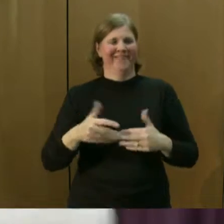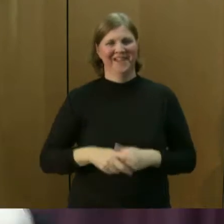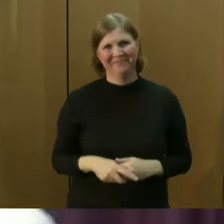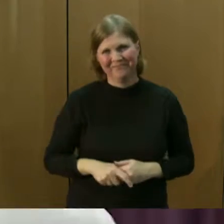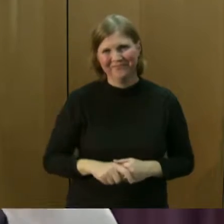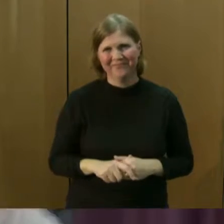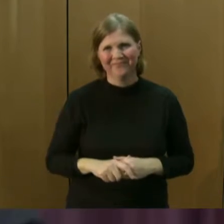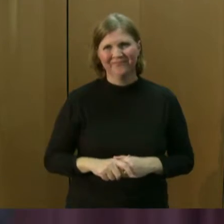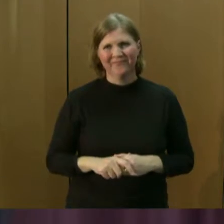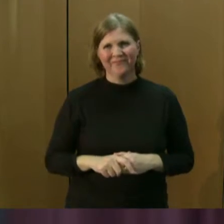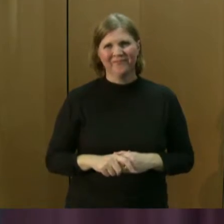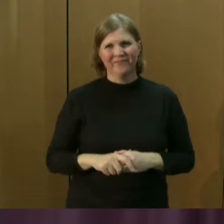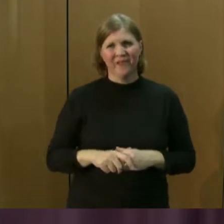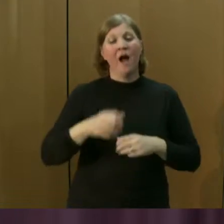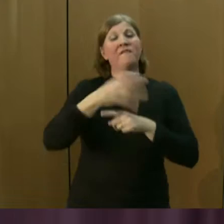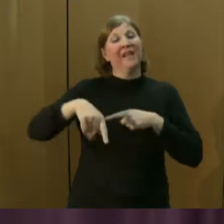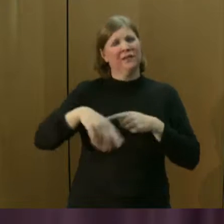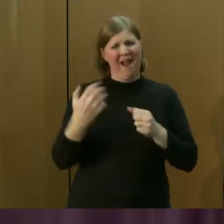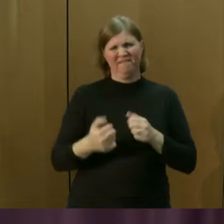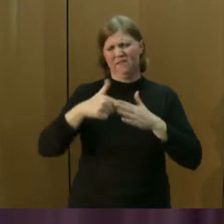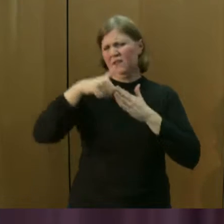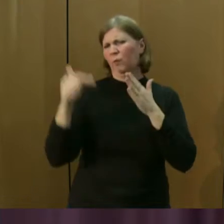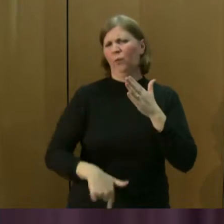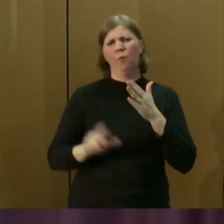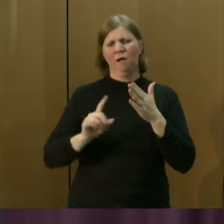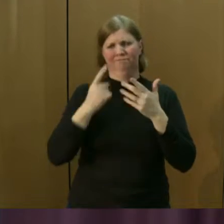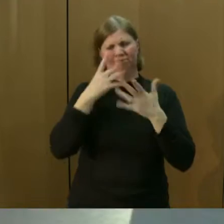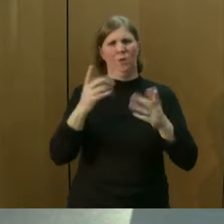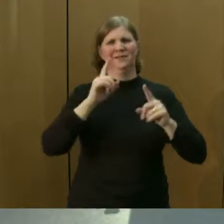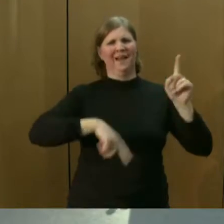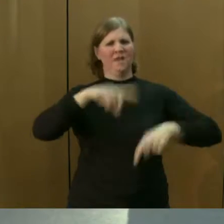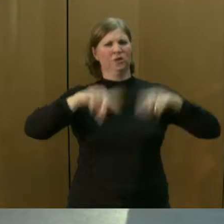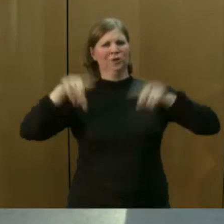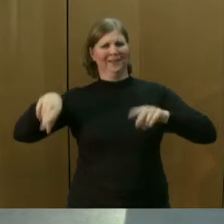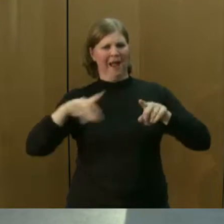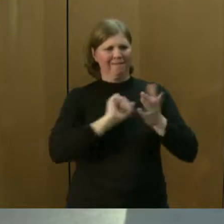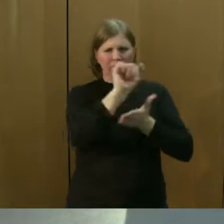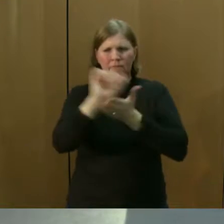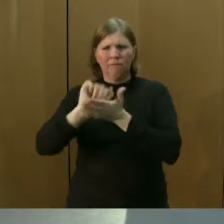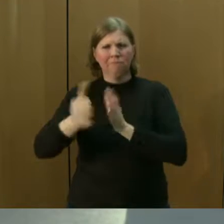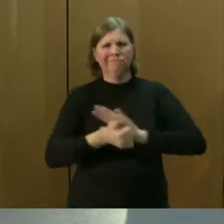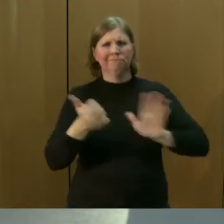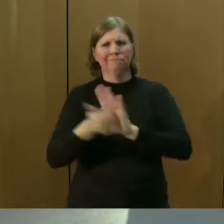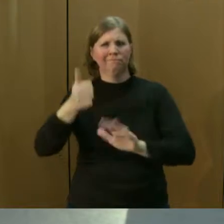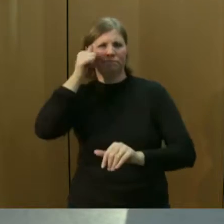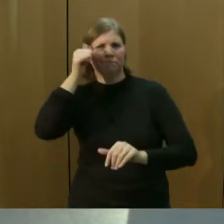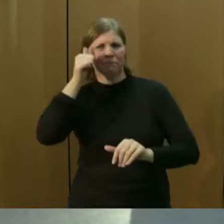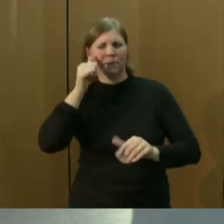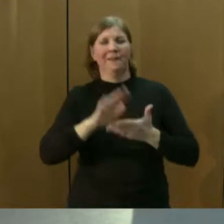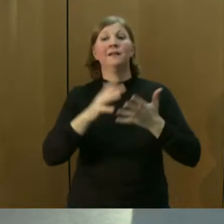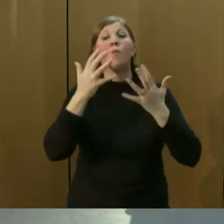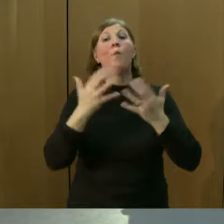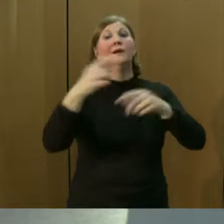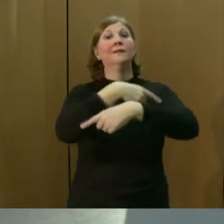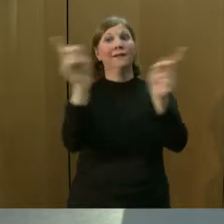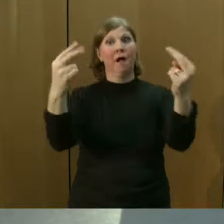depth and diversity of experience for the audience. It takes place all day, every day, for at